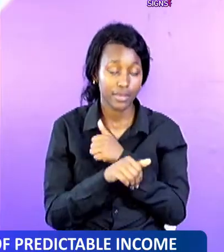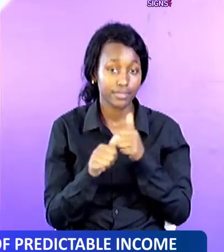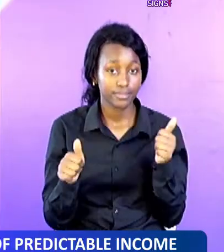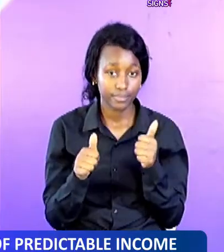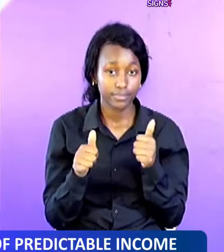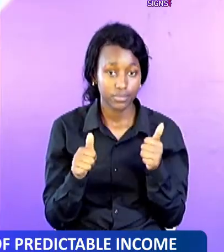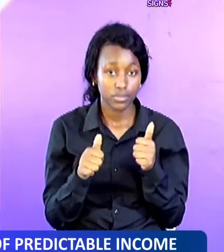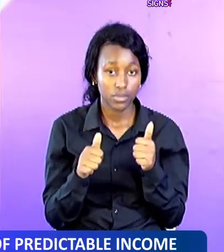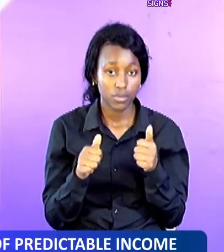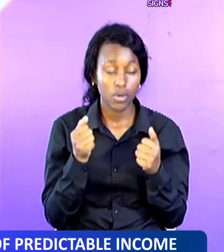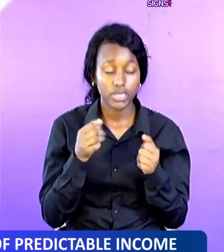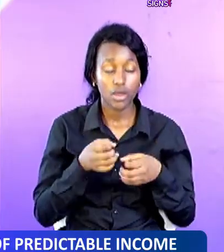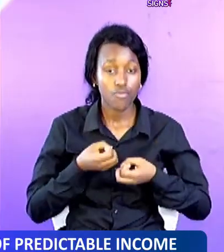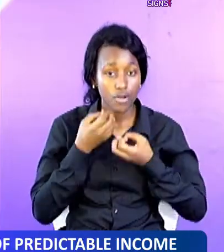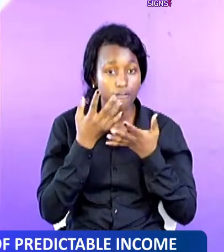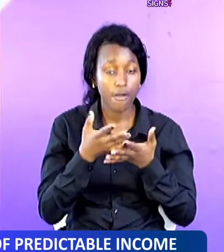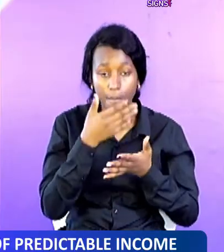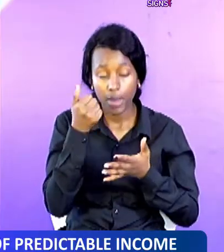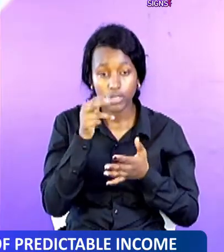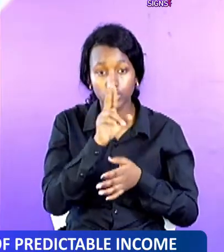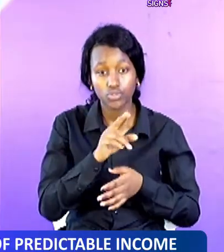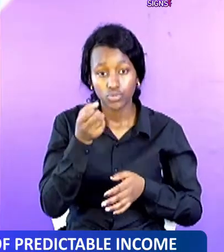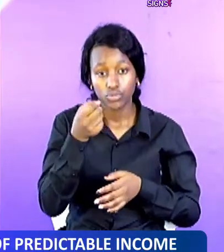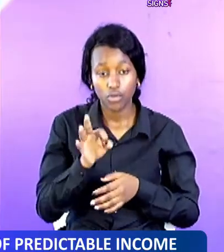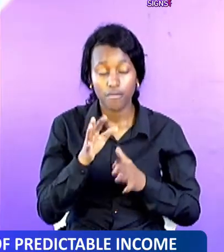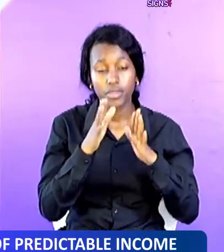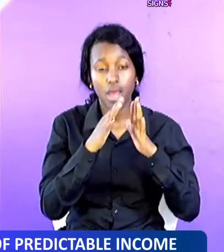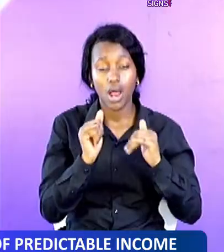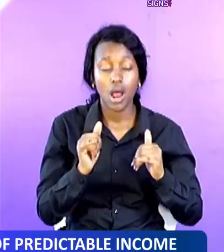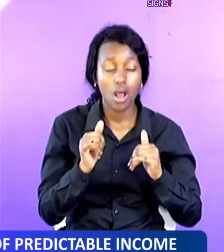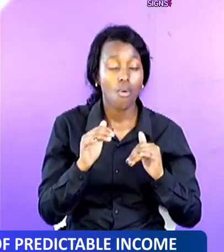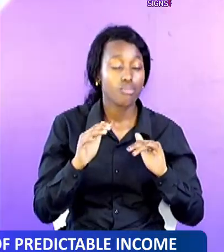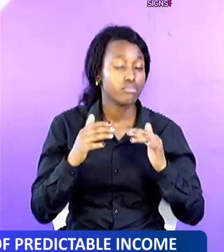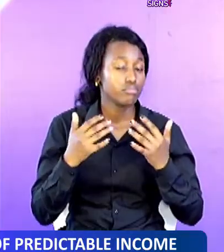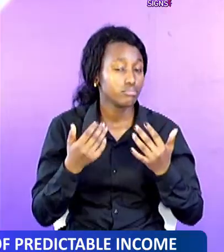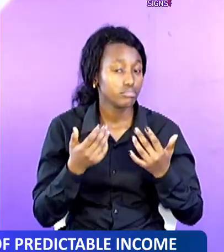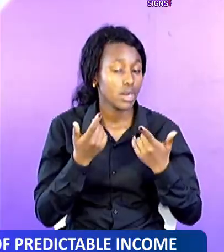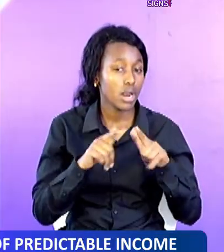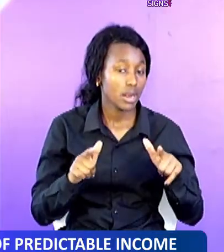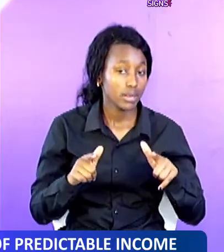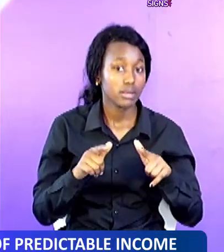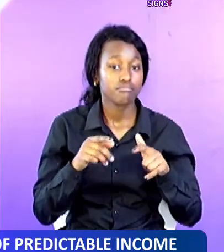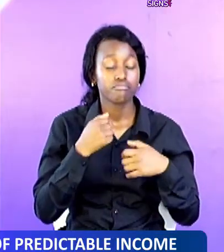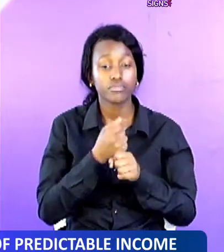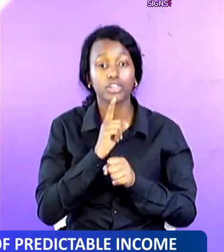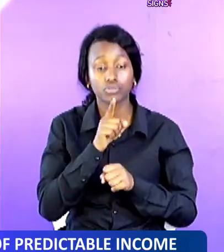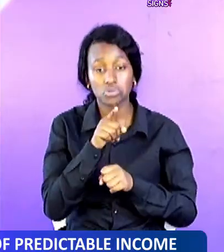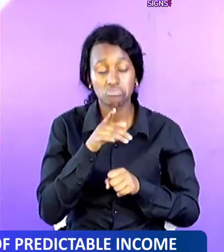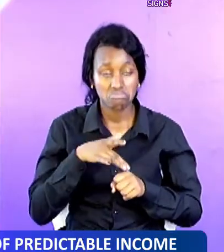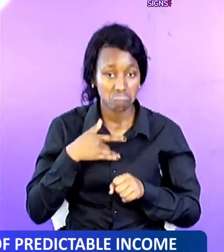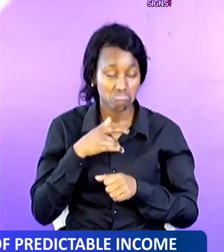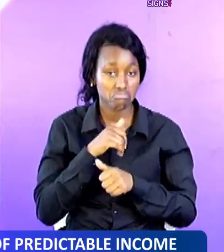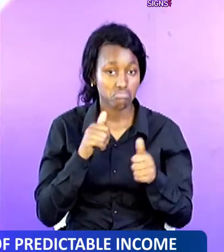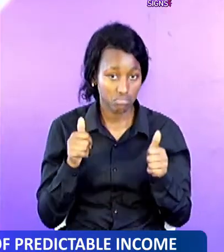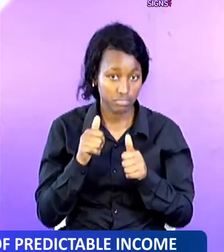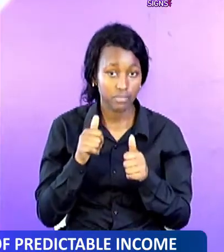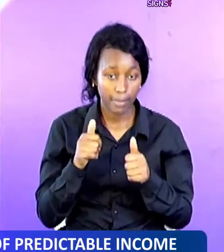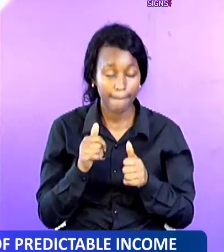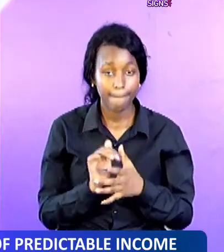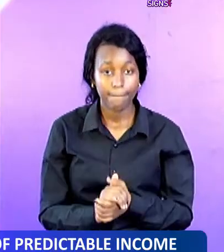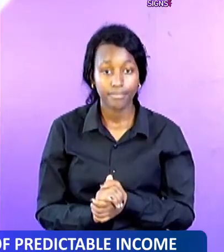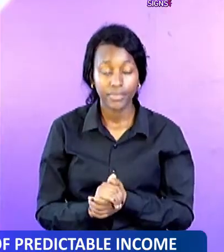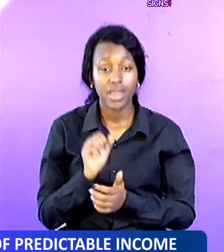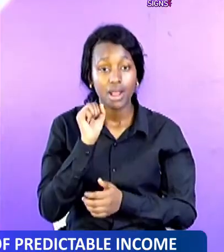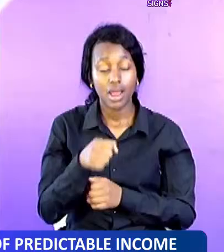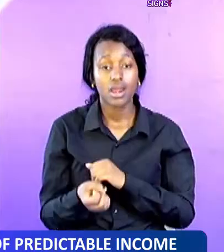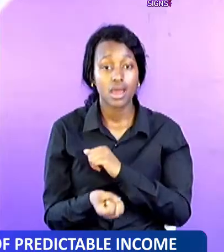this land. Whether it is one bedroom, bed sitters, 2 bedrooms, depending on how they view the area, they're able to